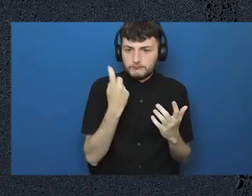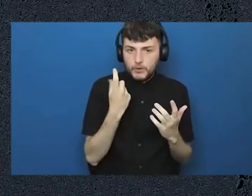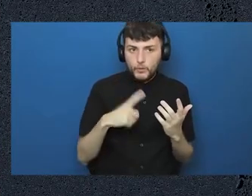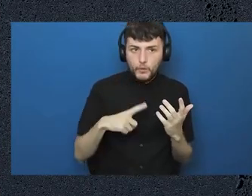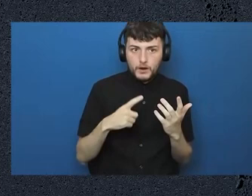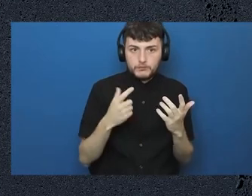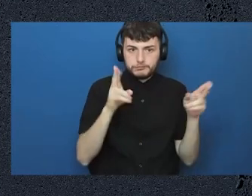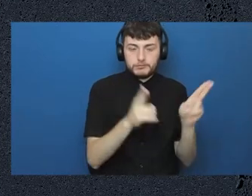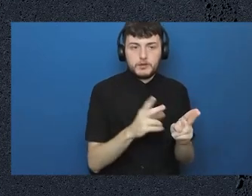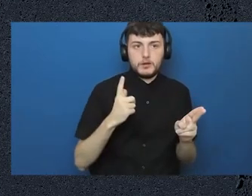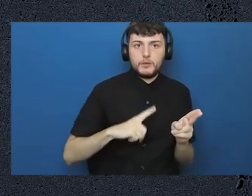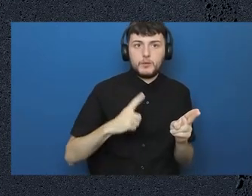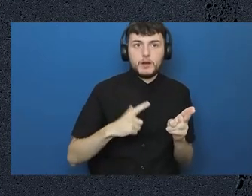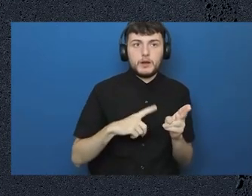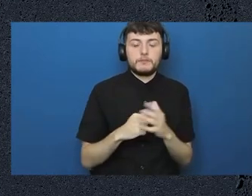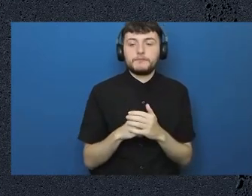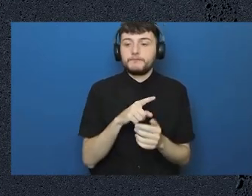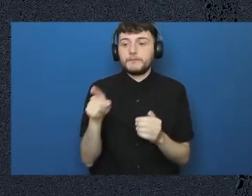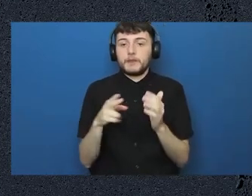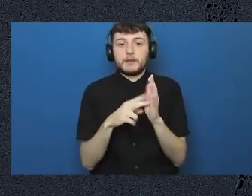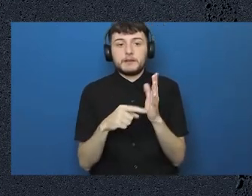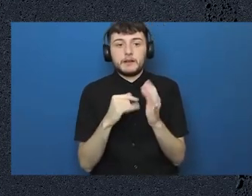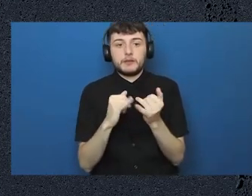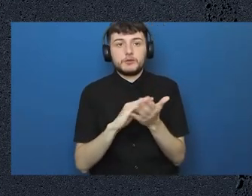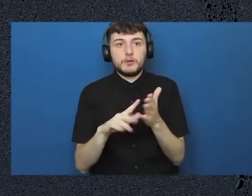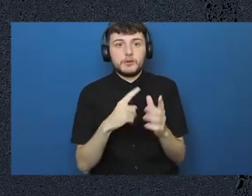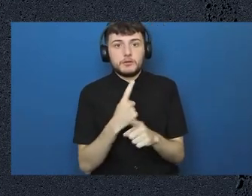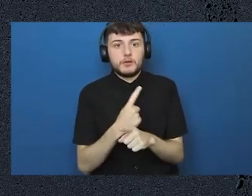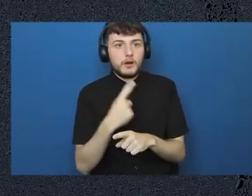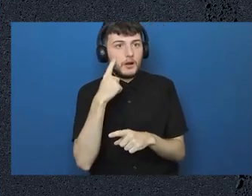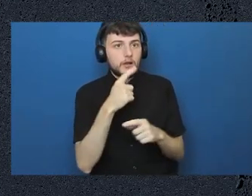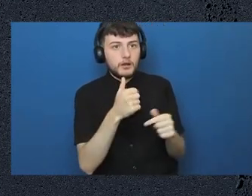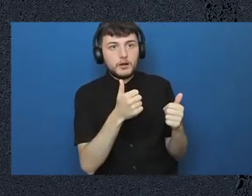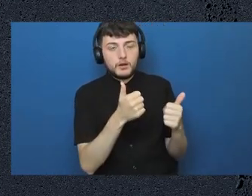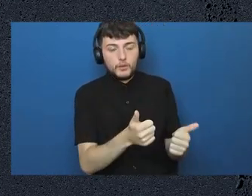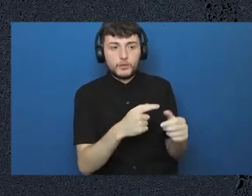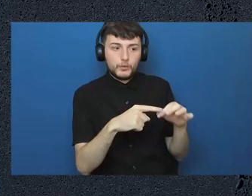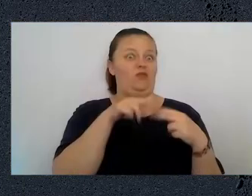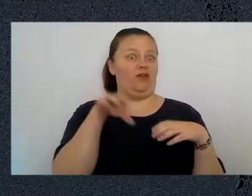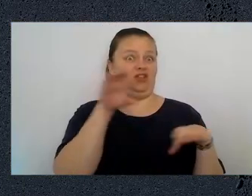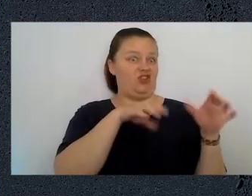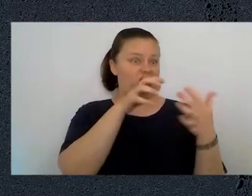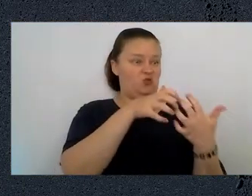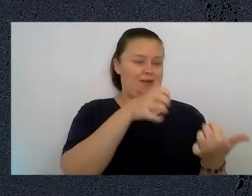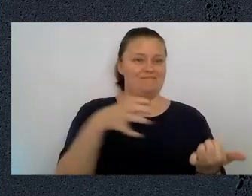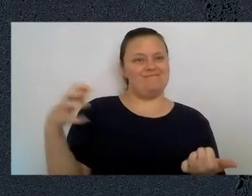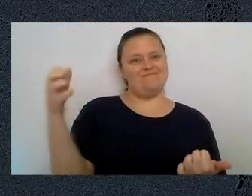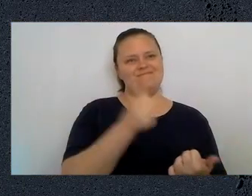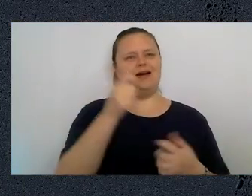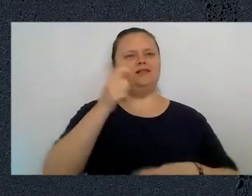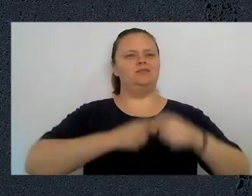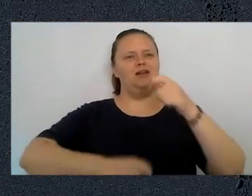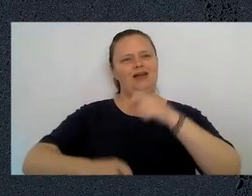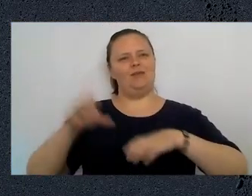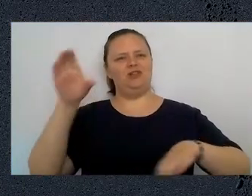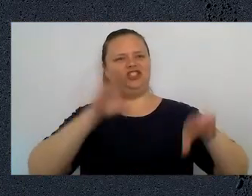we also often assume that a science degree means you've got to become a scientist. And I just don't think that's